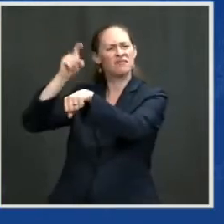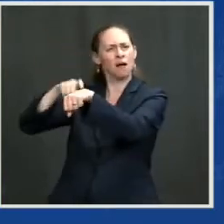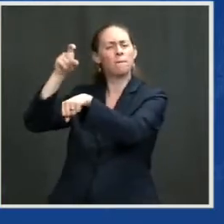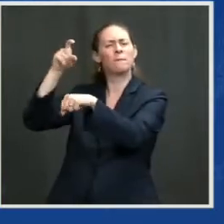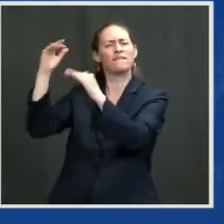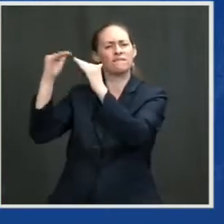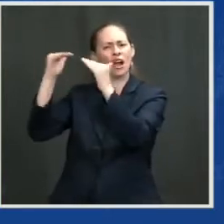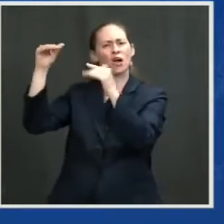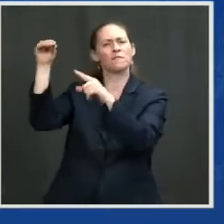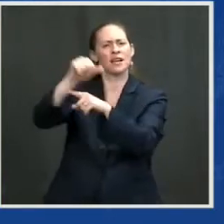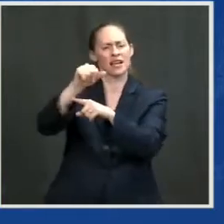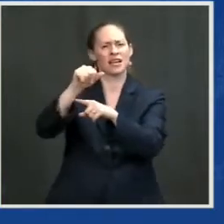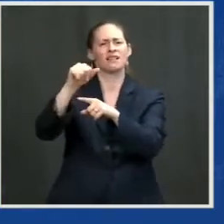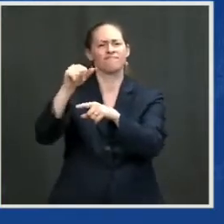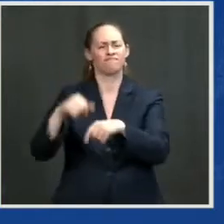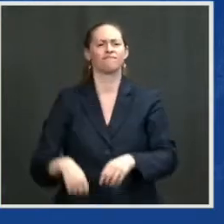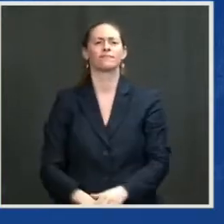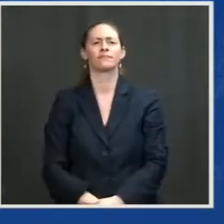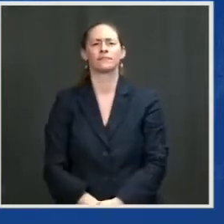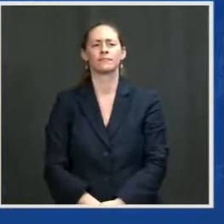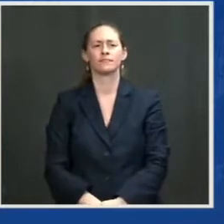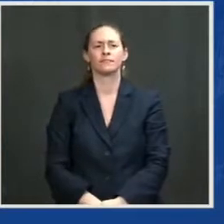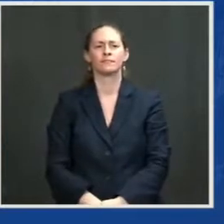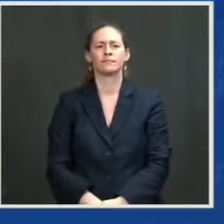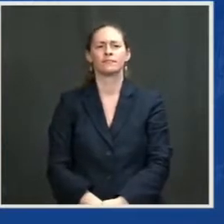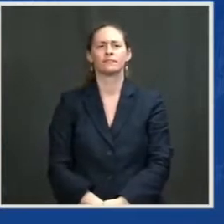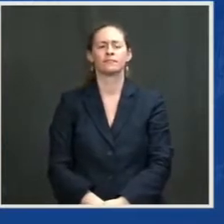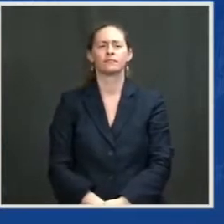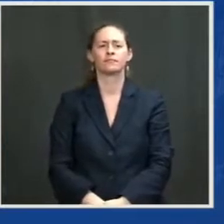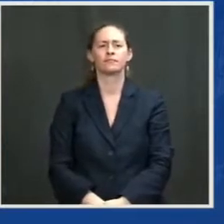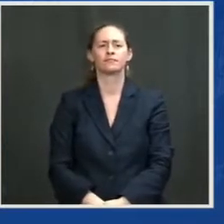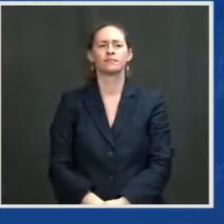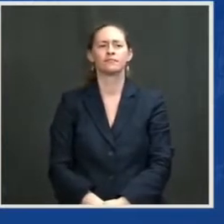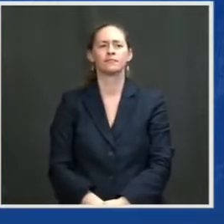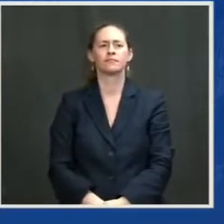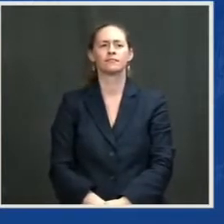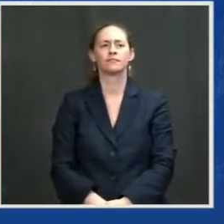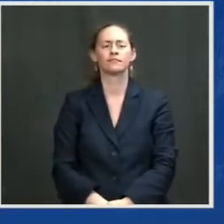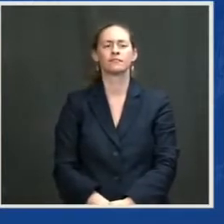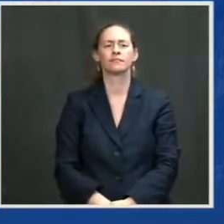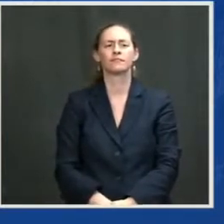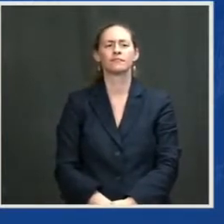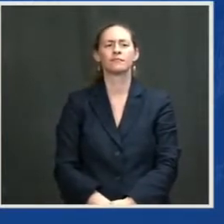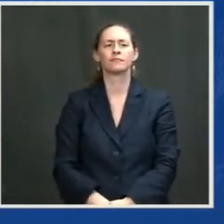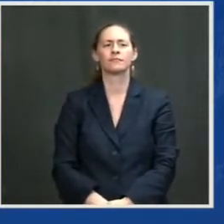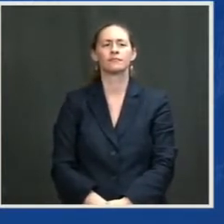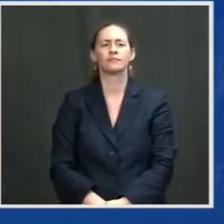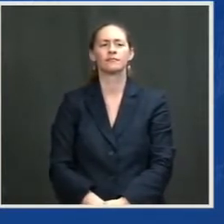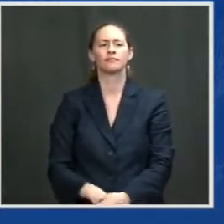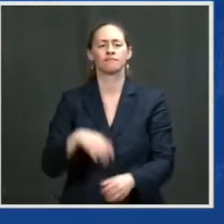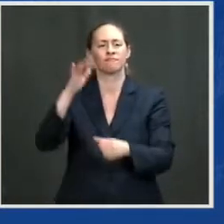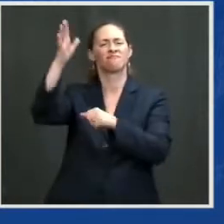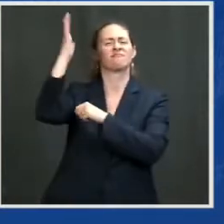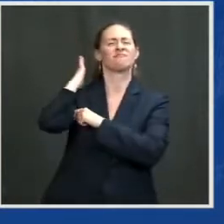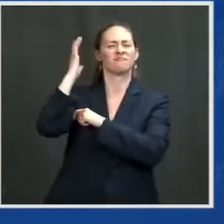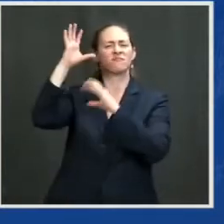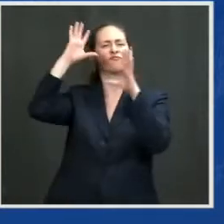top rate in America for income tax, what it was in the Bush administration, it would go from 36